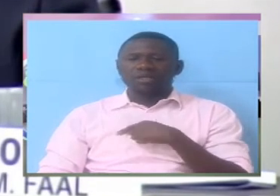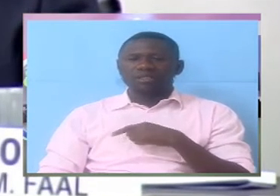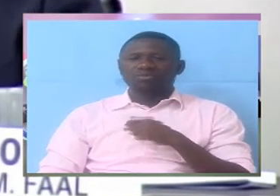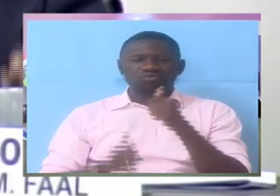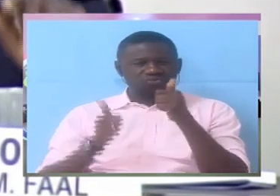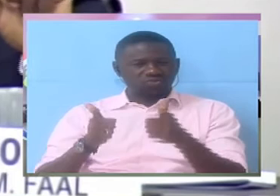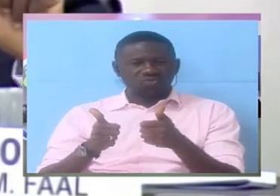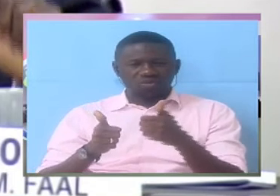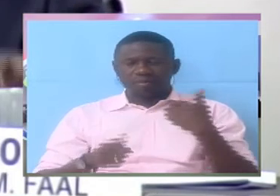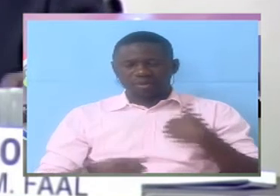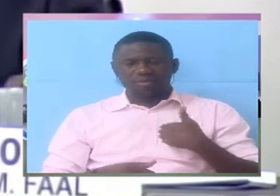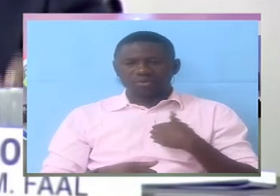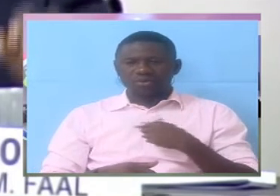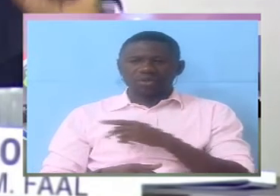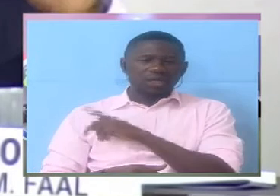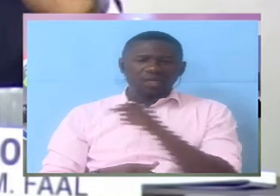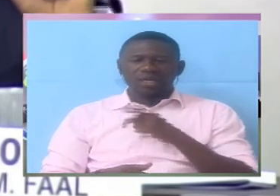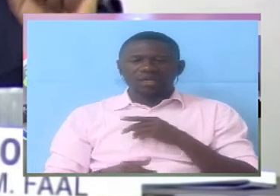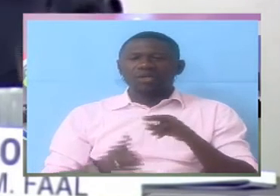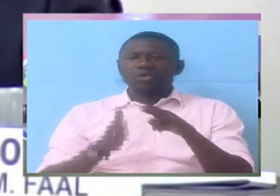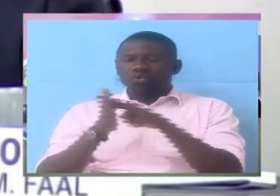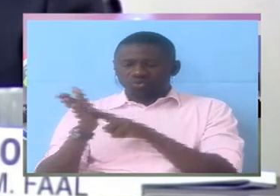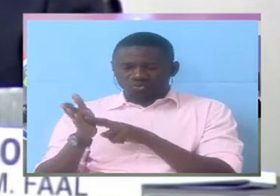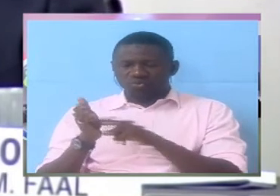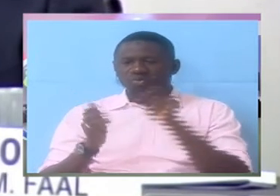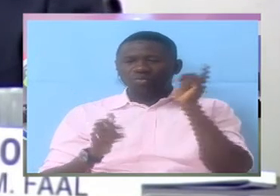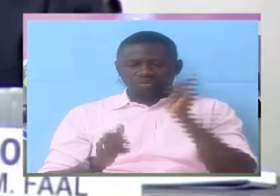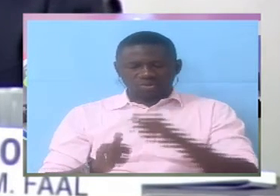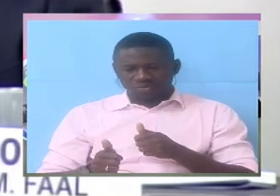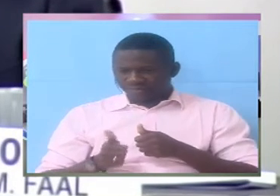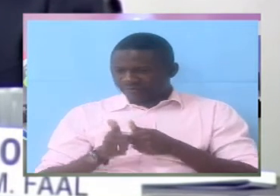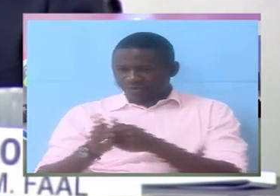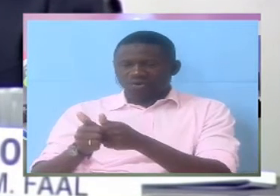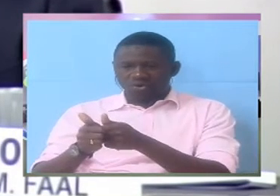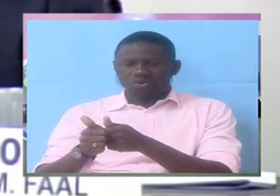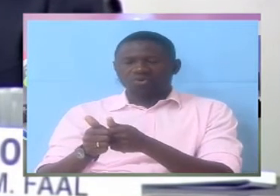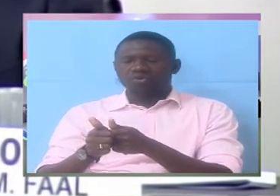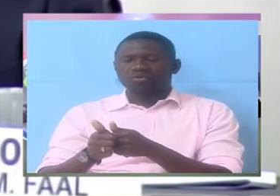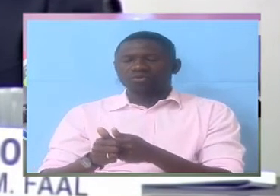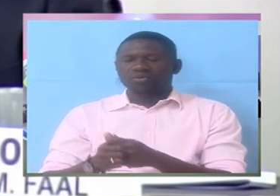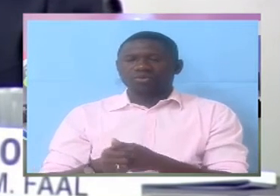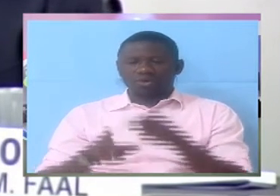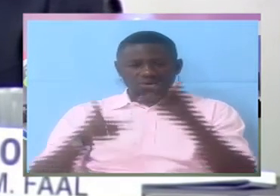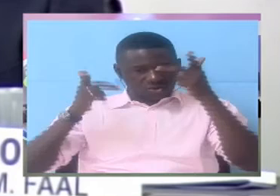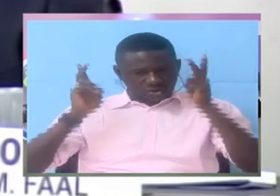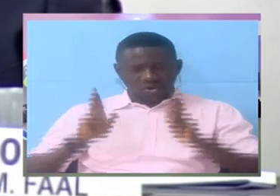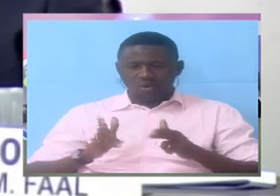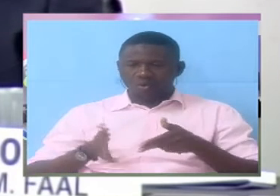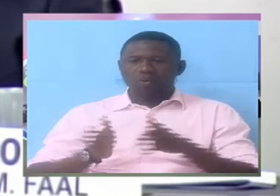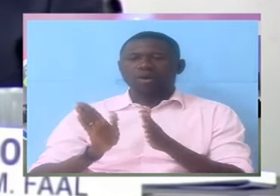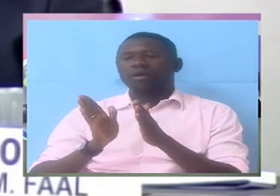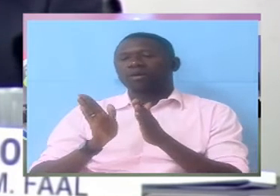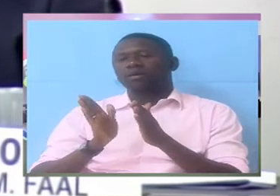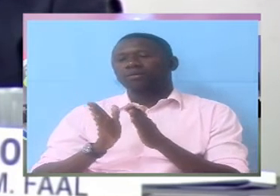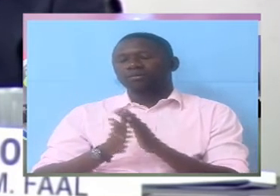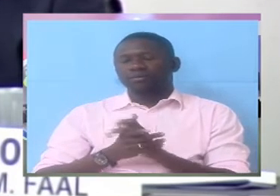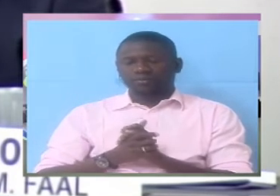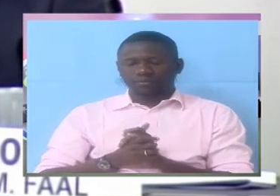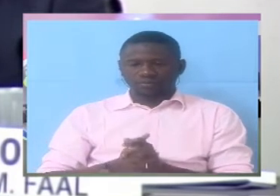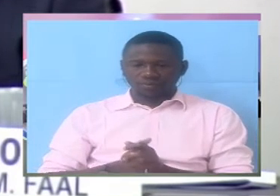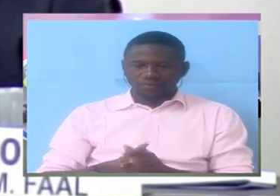people, there are rules that we must follow. Mantara wolawo bara jawo nyinyandi la